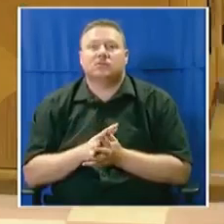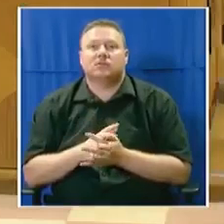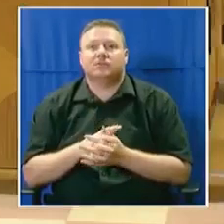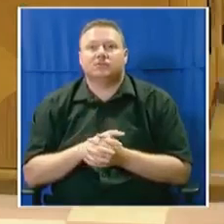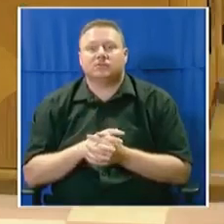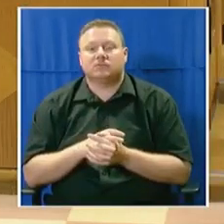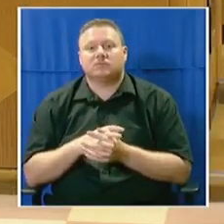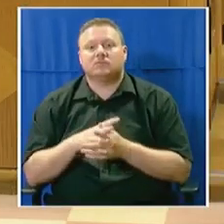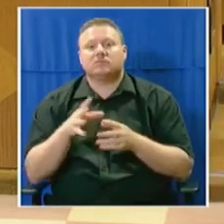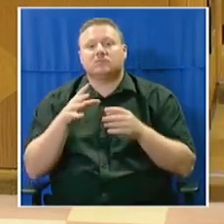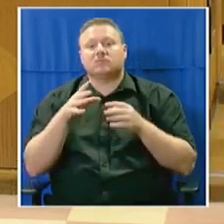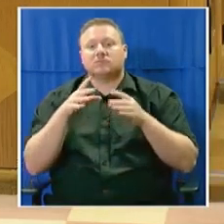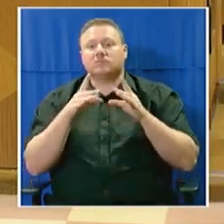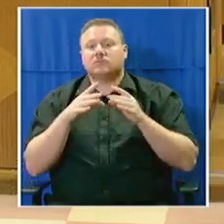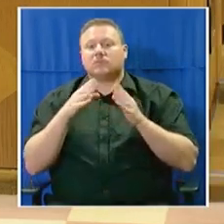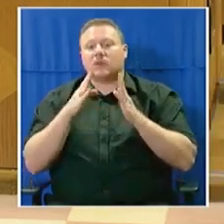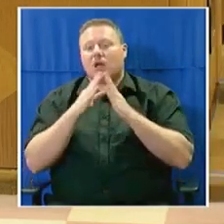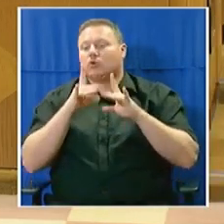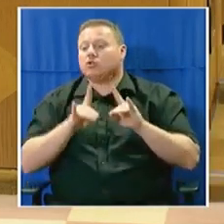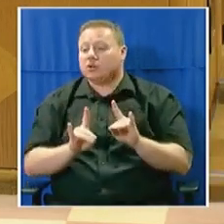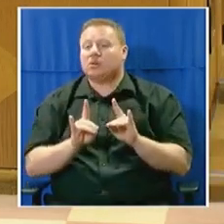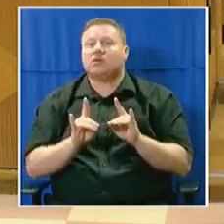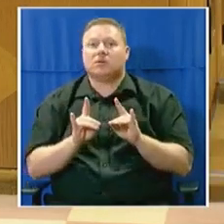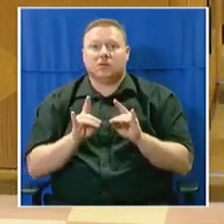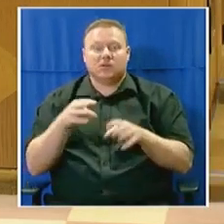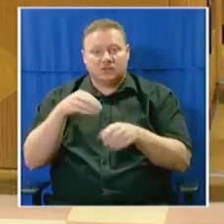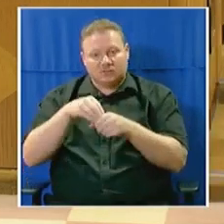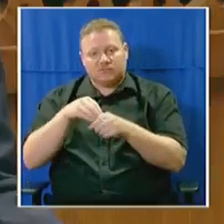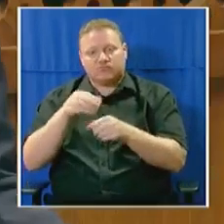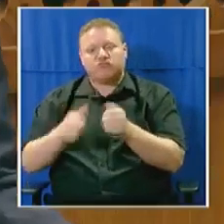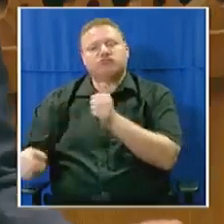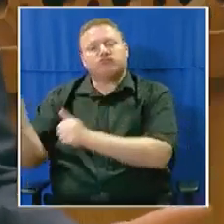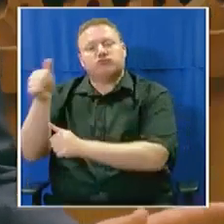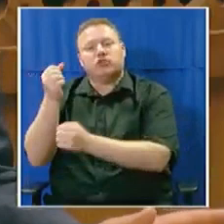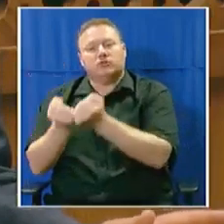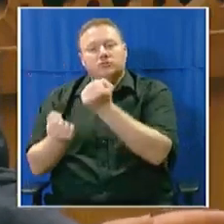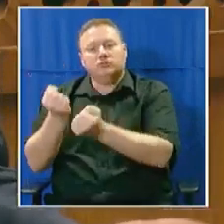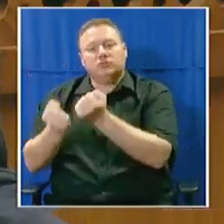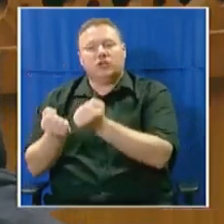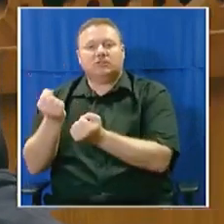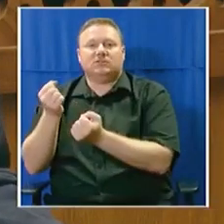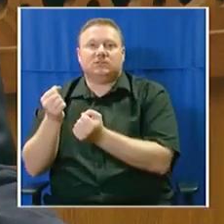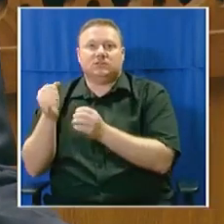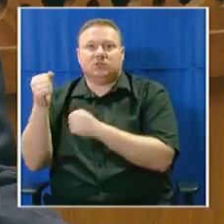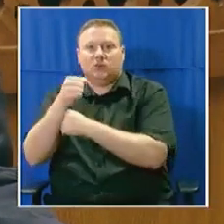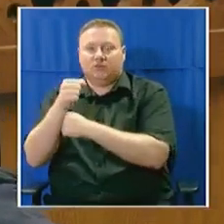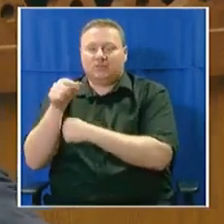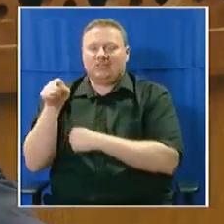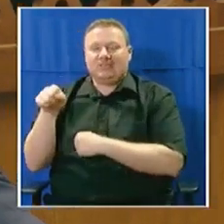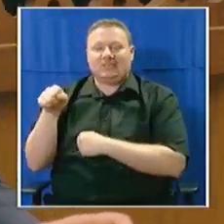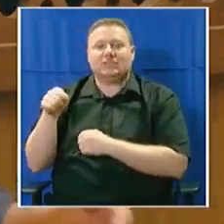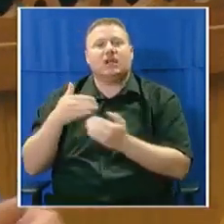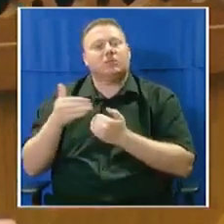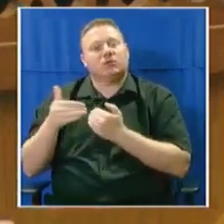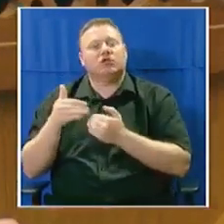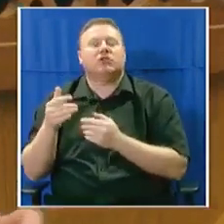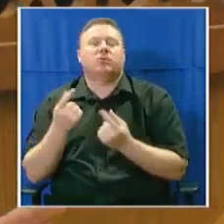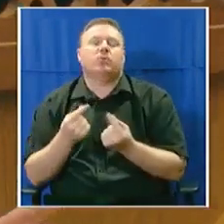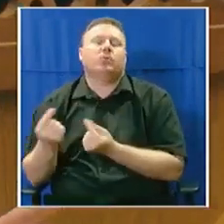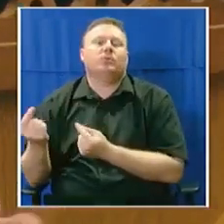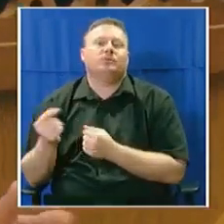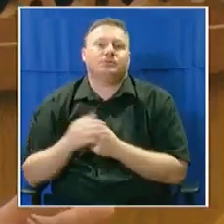Mr. Chair, the ACDP has engaged a number of times with the Chief Justice and its administrative support, the Office of the Chief Justice. We can